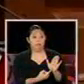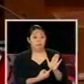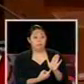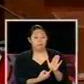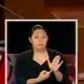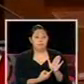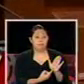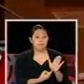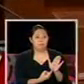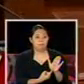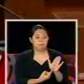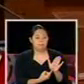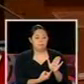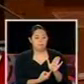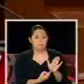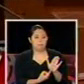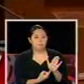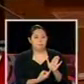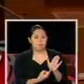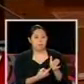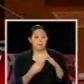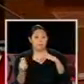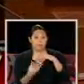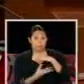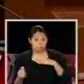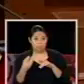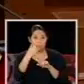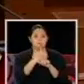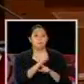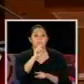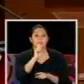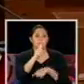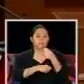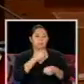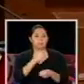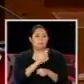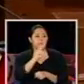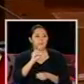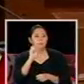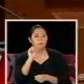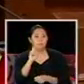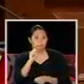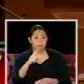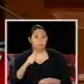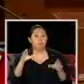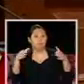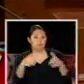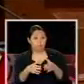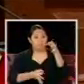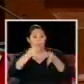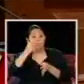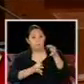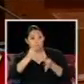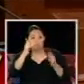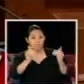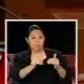copy of the minutes of the December 7, 2011 Committee on Justice meeting. Is this the document which you are referring